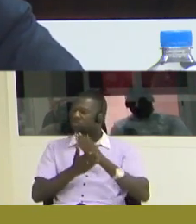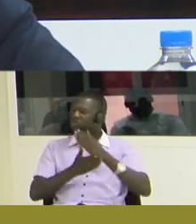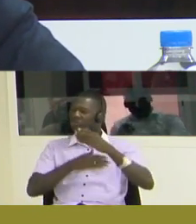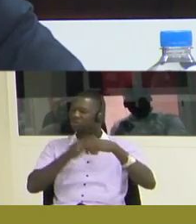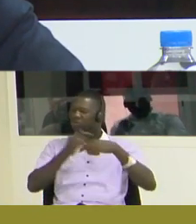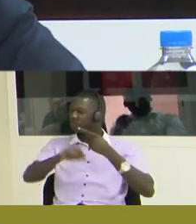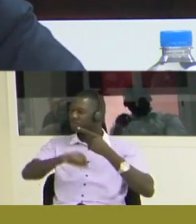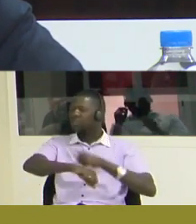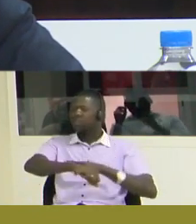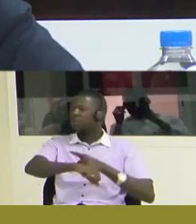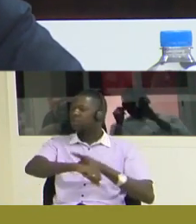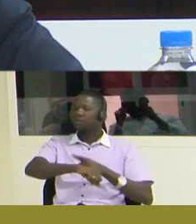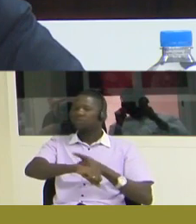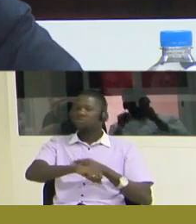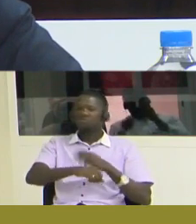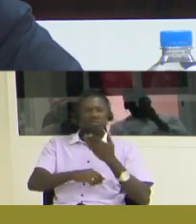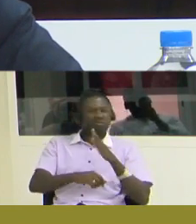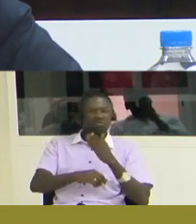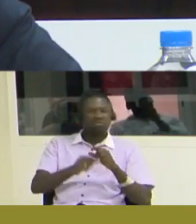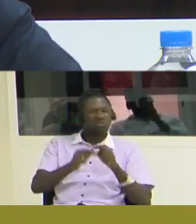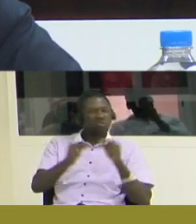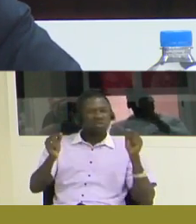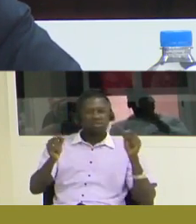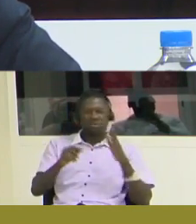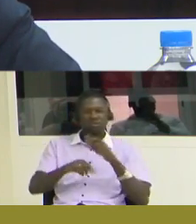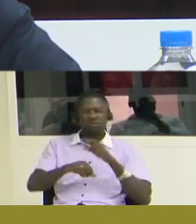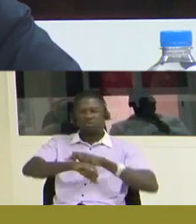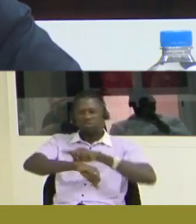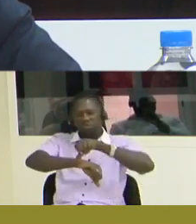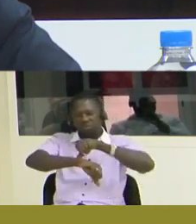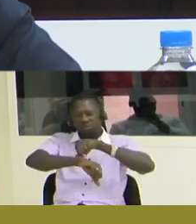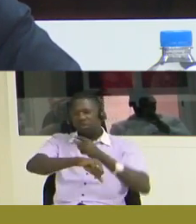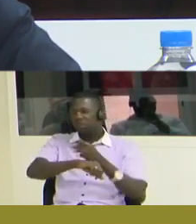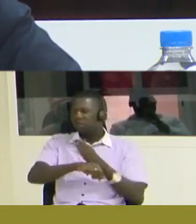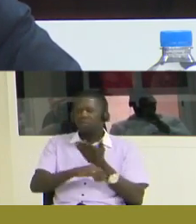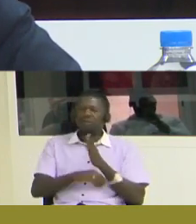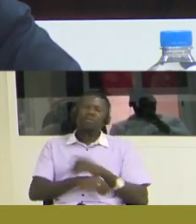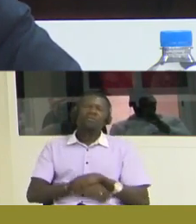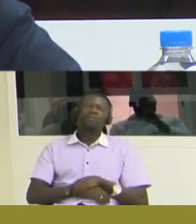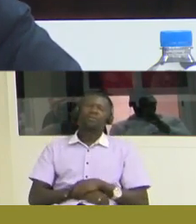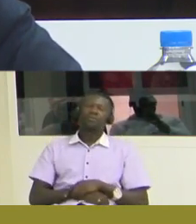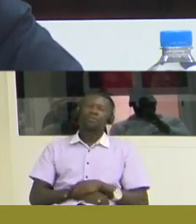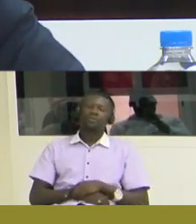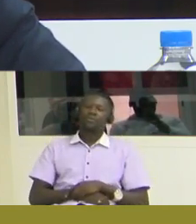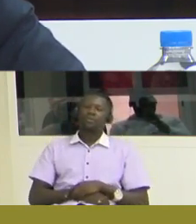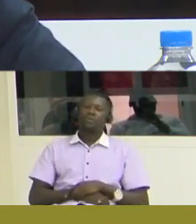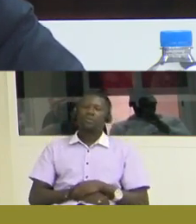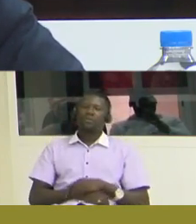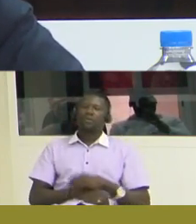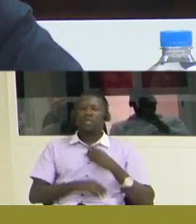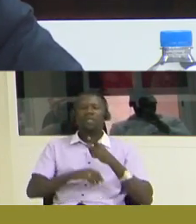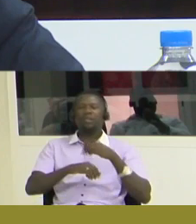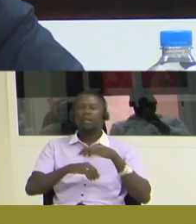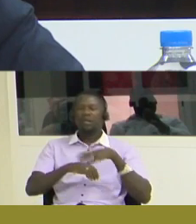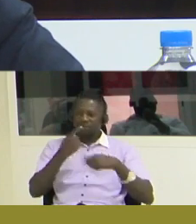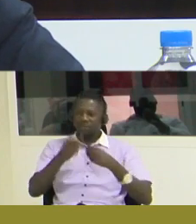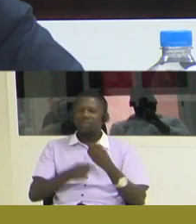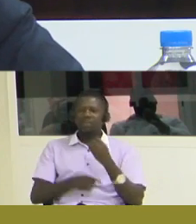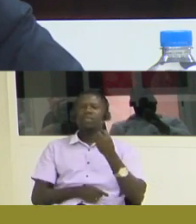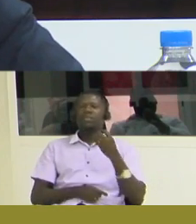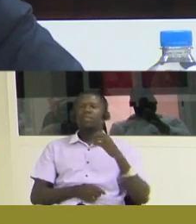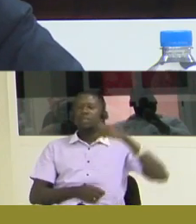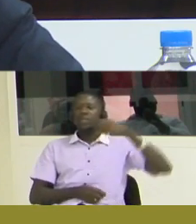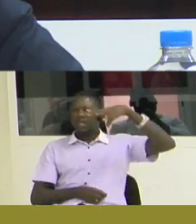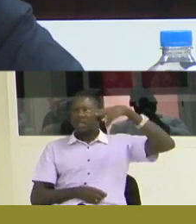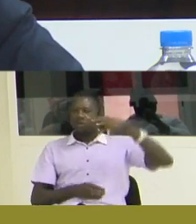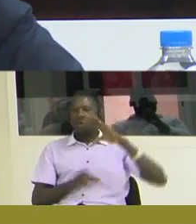time not too long a couple of minutes and then the lights went off meaning that they